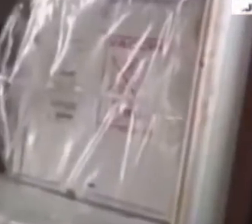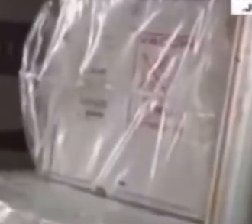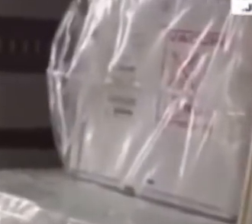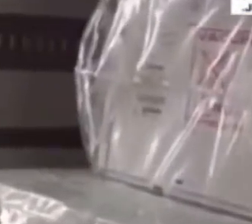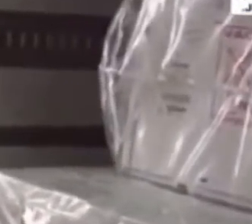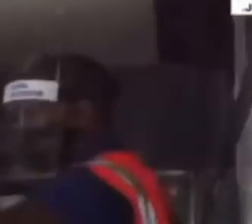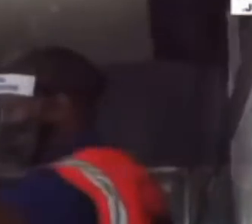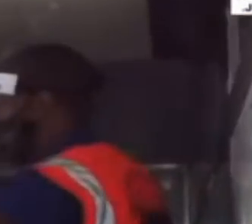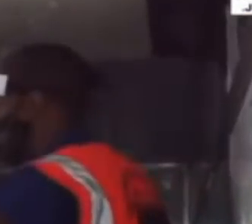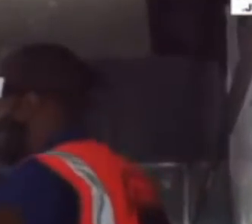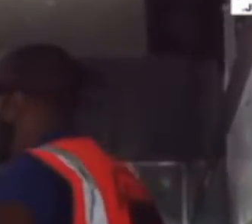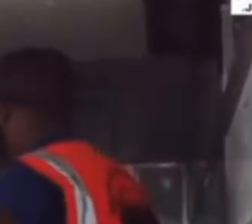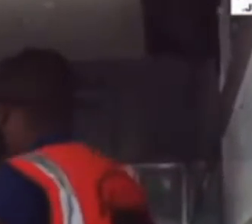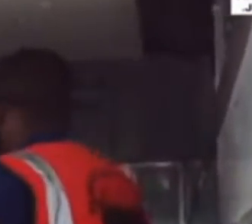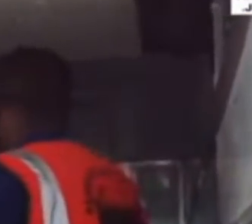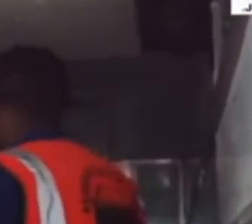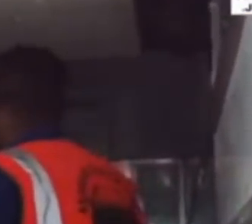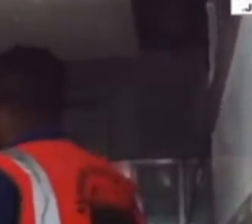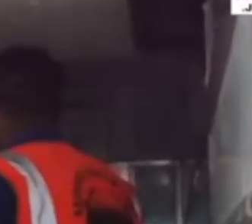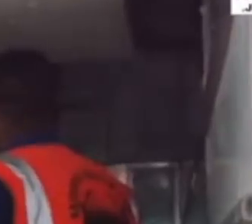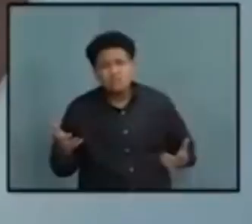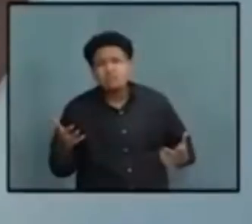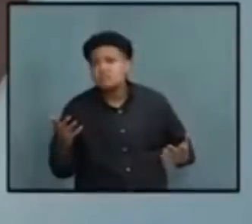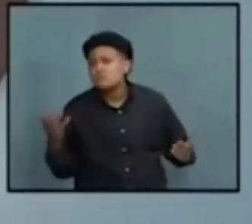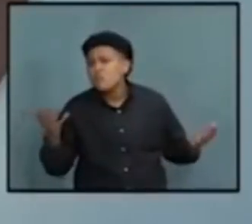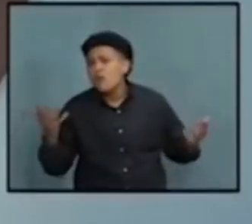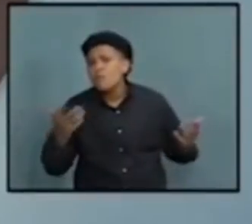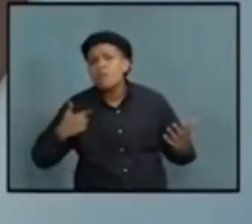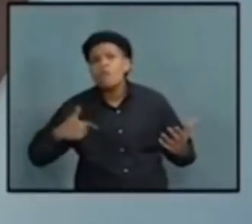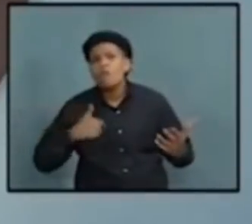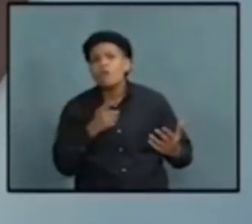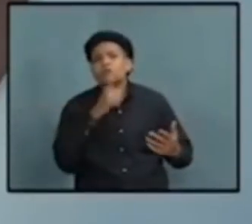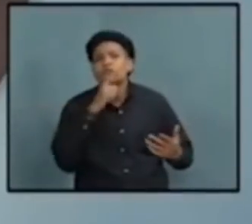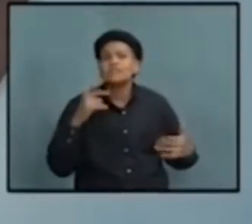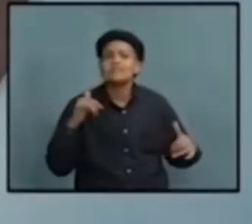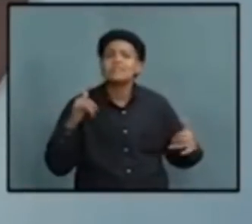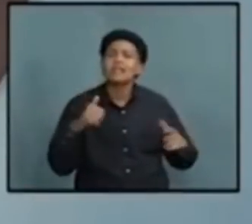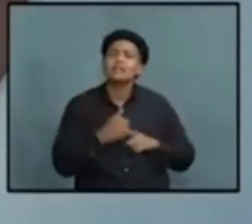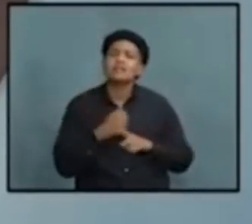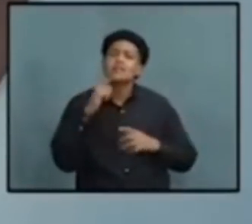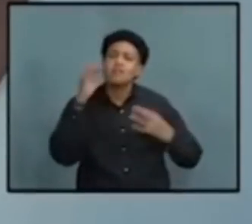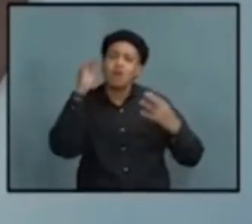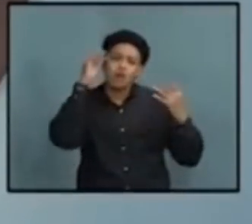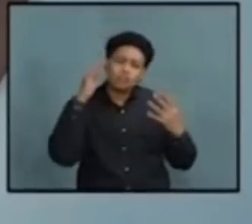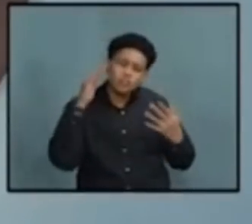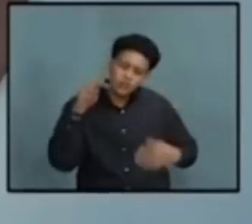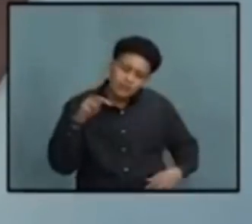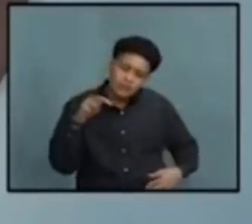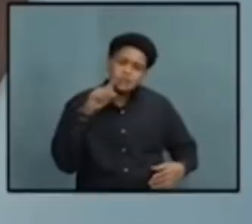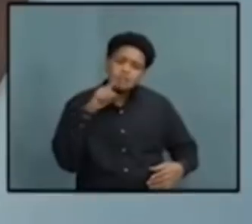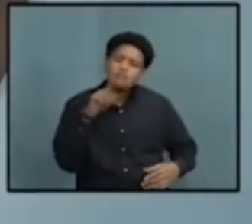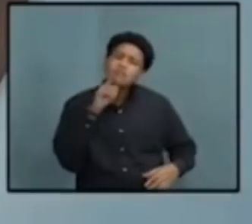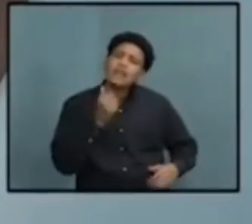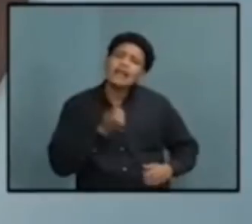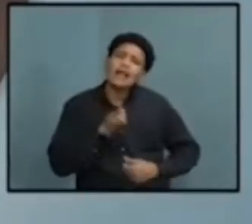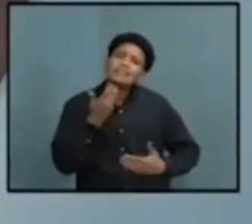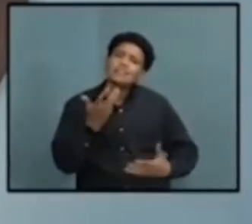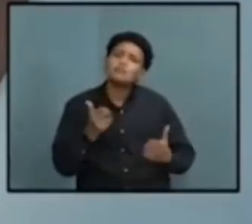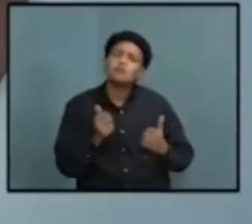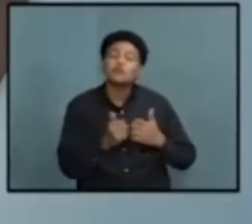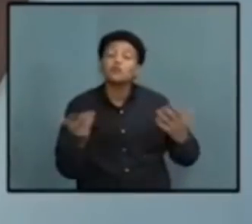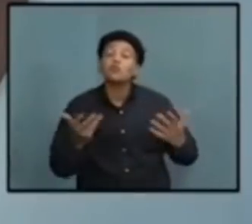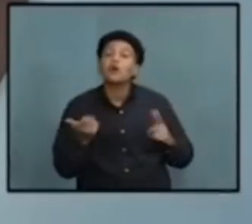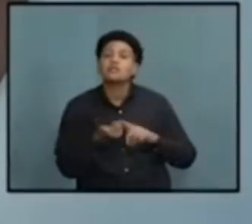infections. Health Minister, the Honorable Christopher Tufton, has expressed deep concern about the country's COVID